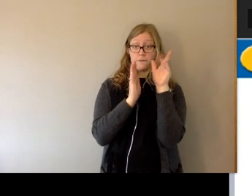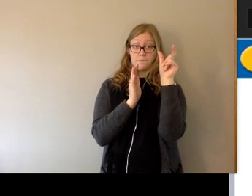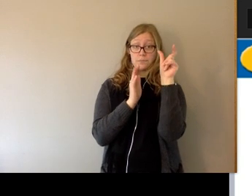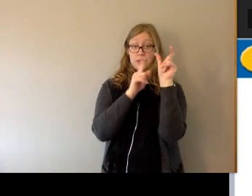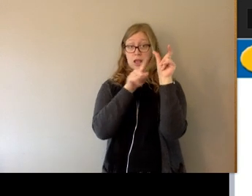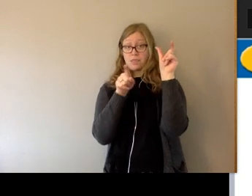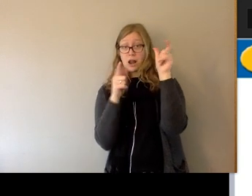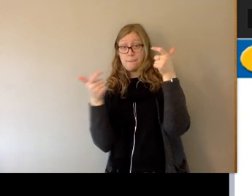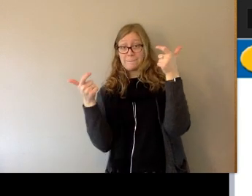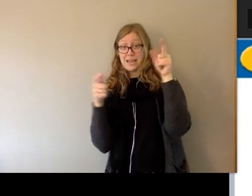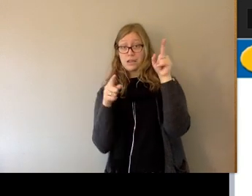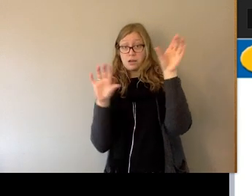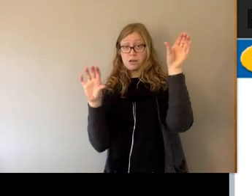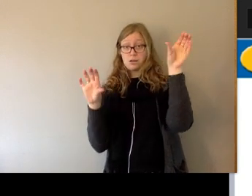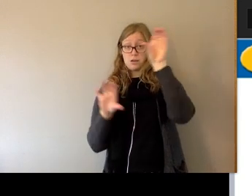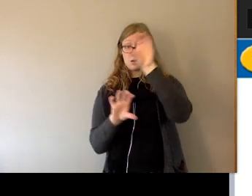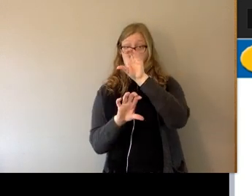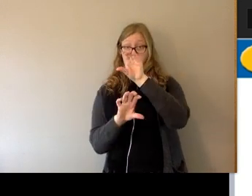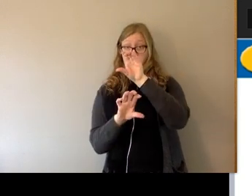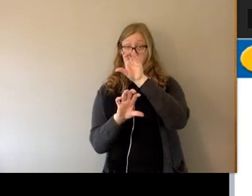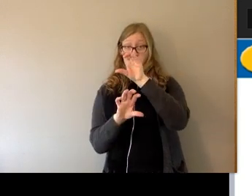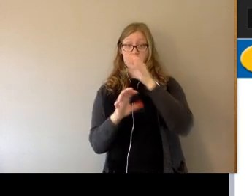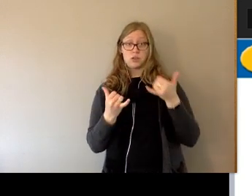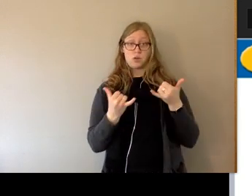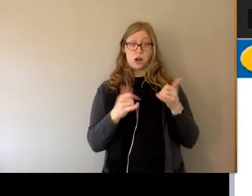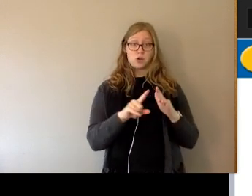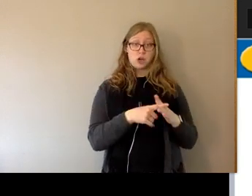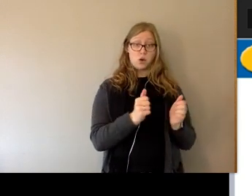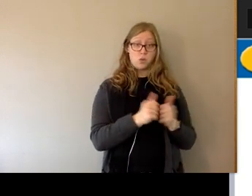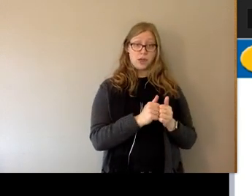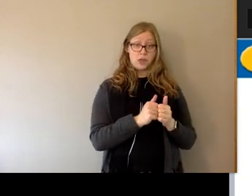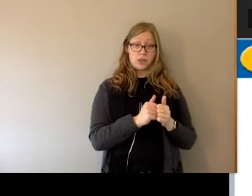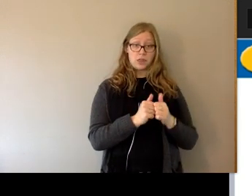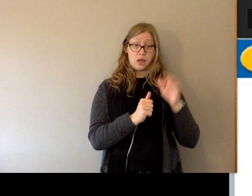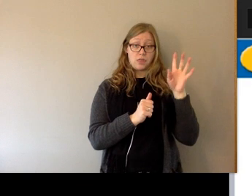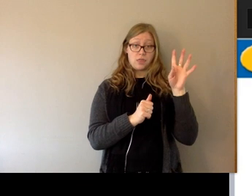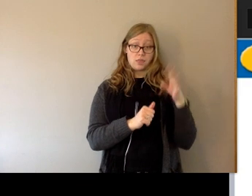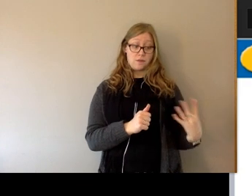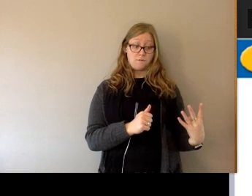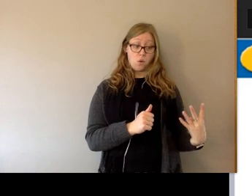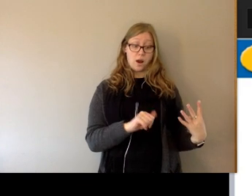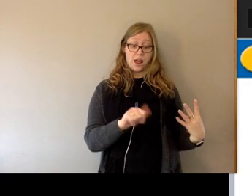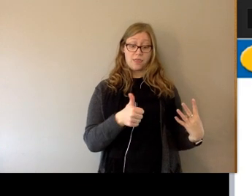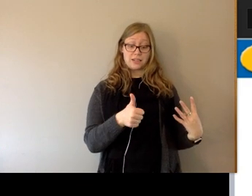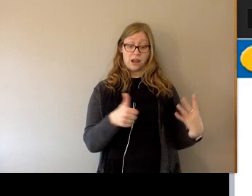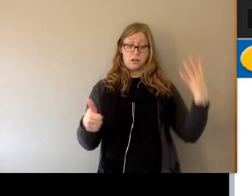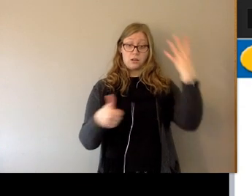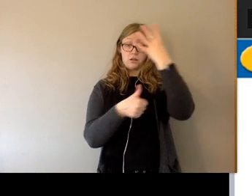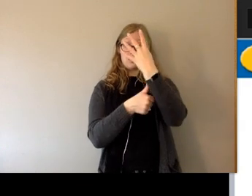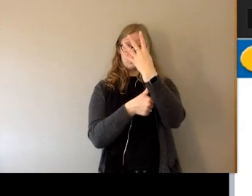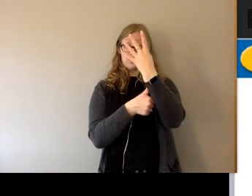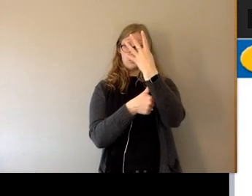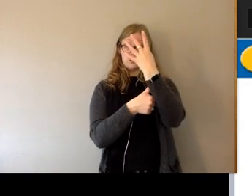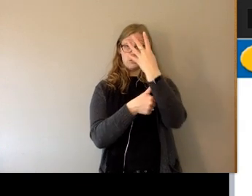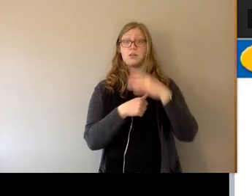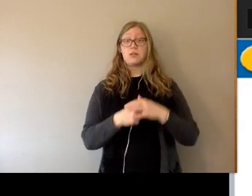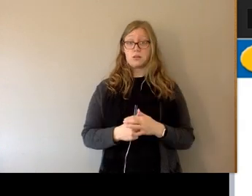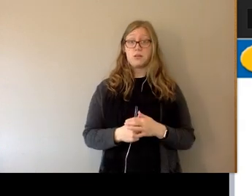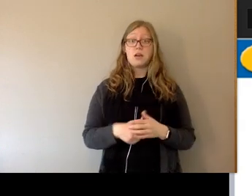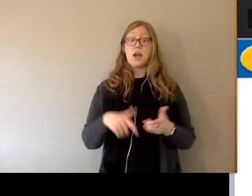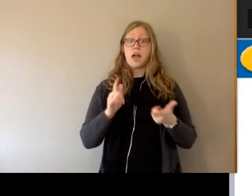the VT to the 10. We could have done it the other way around. So 4 over 10. And then I just need to